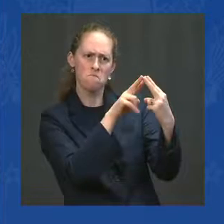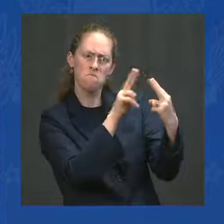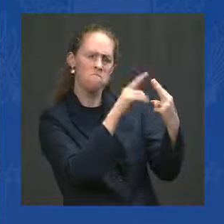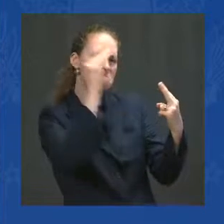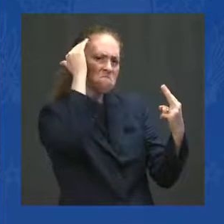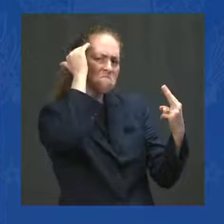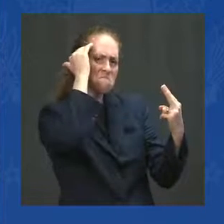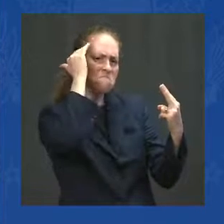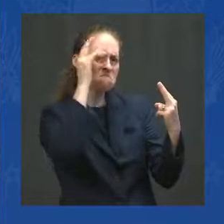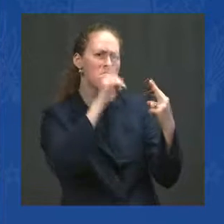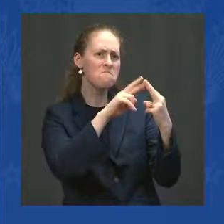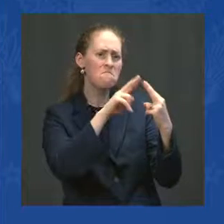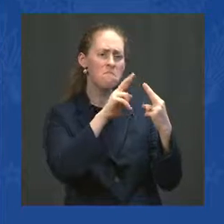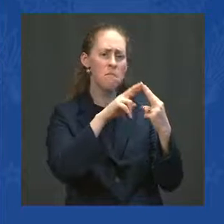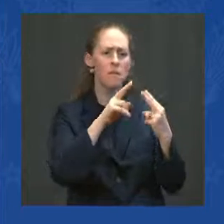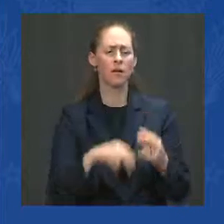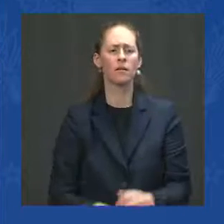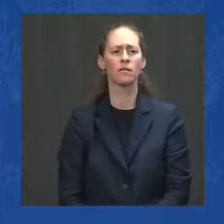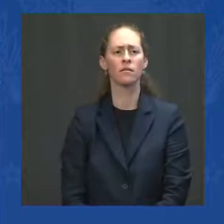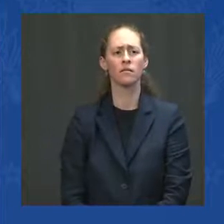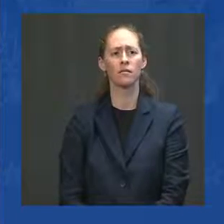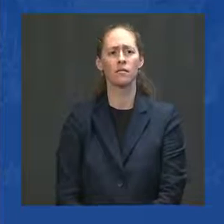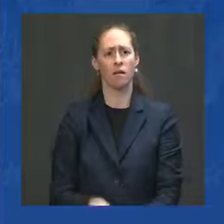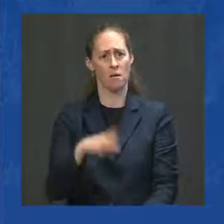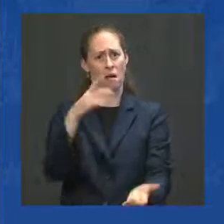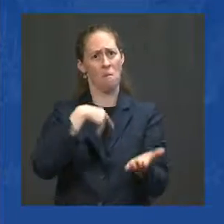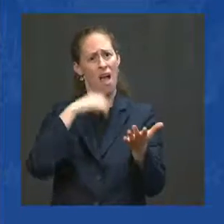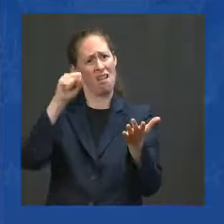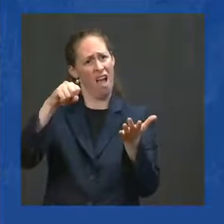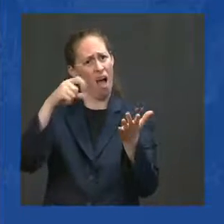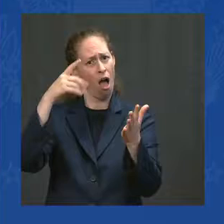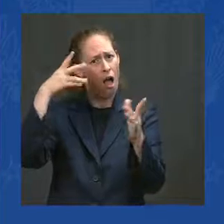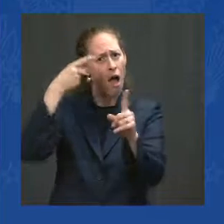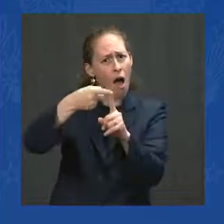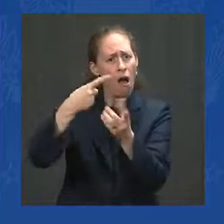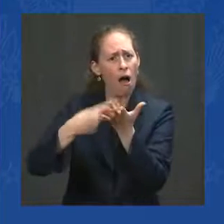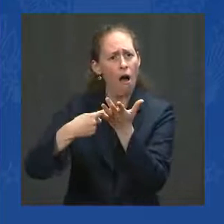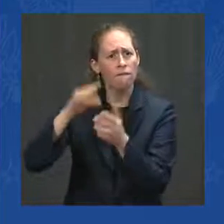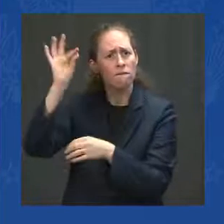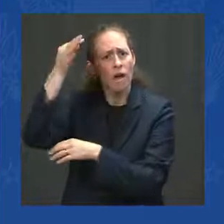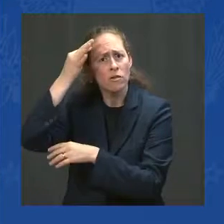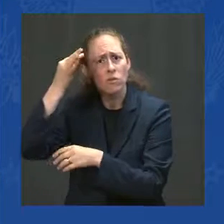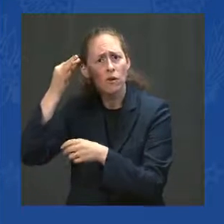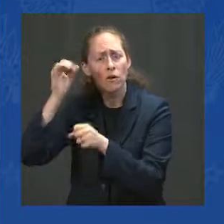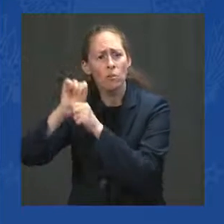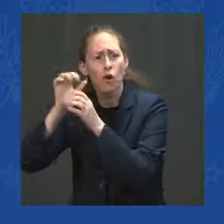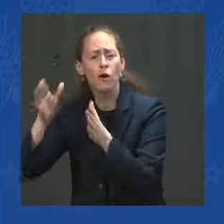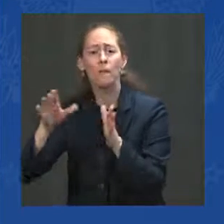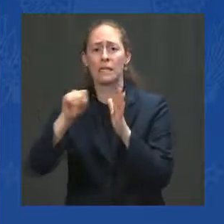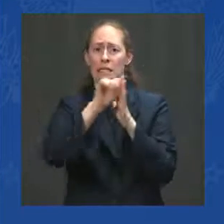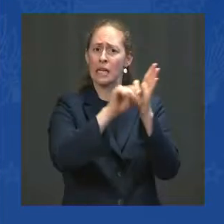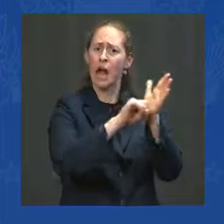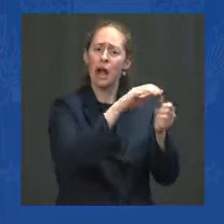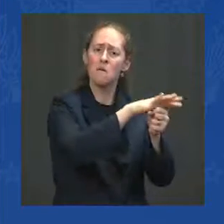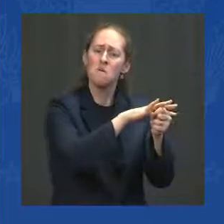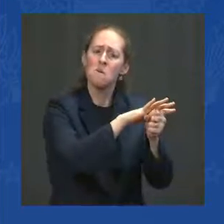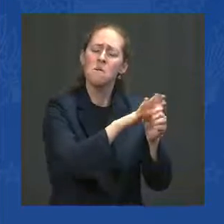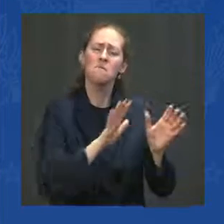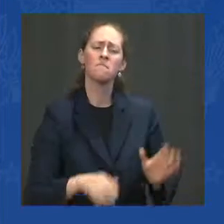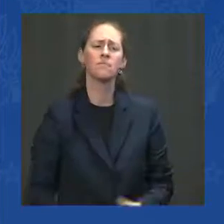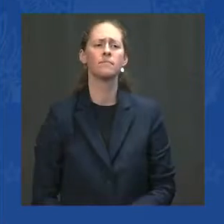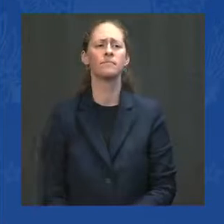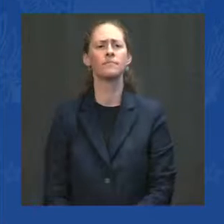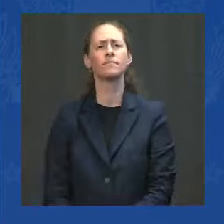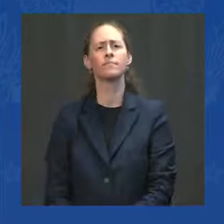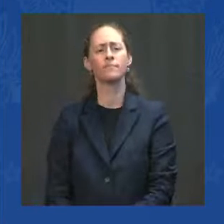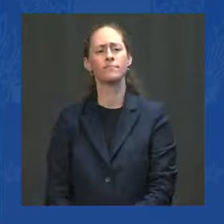can. And I think that people should understand, seeing little